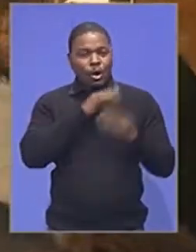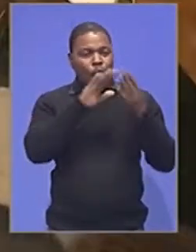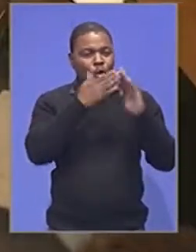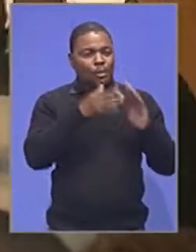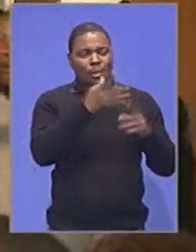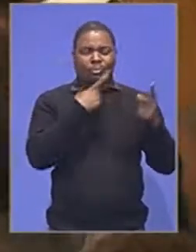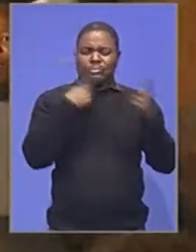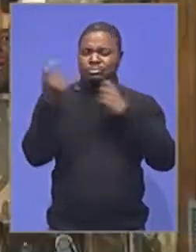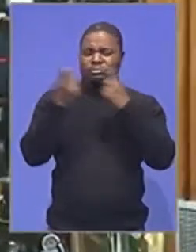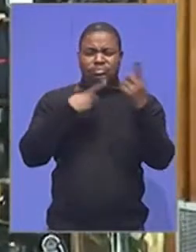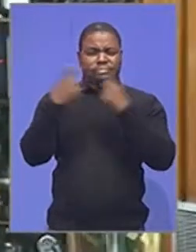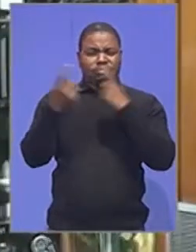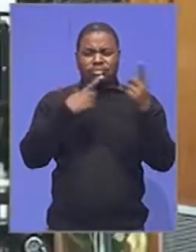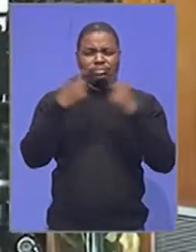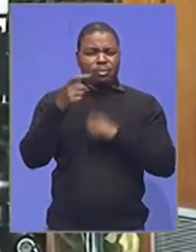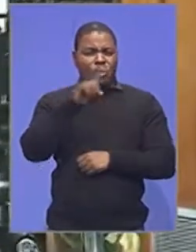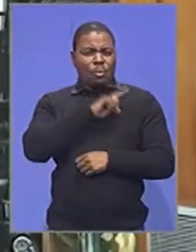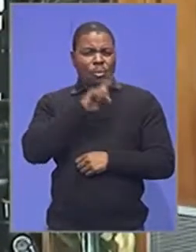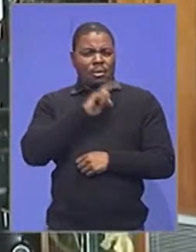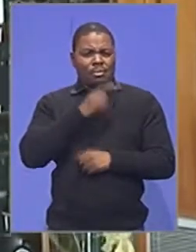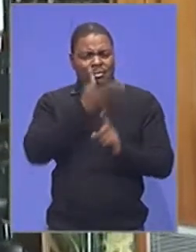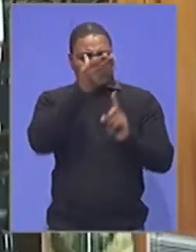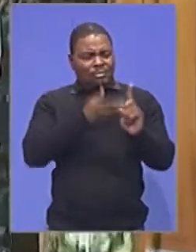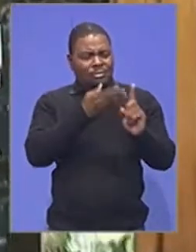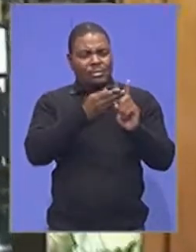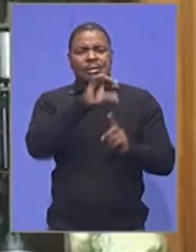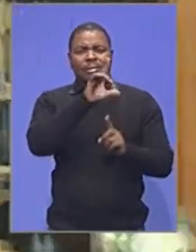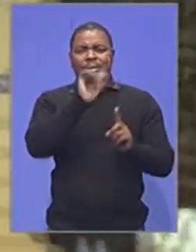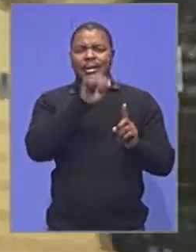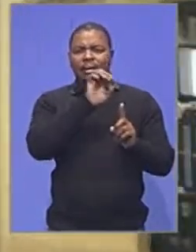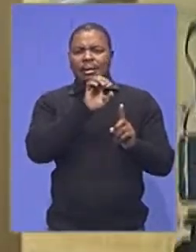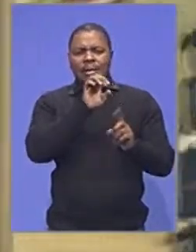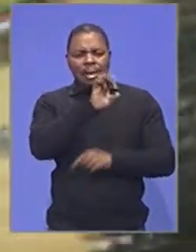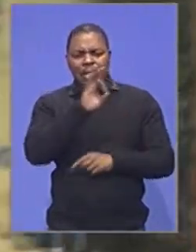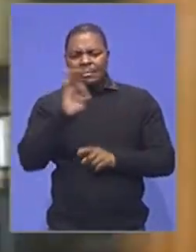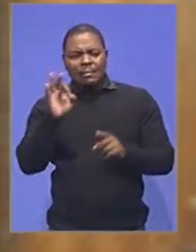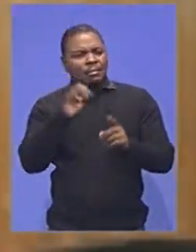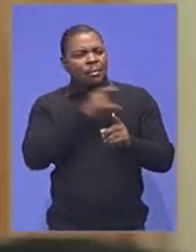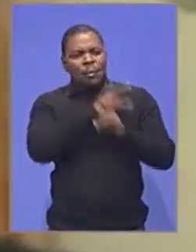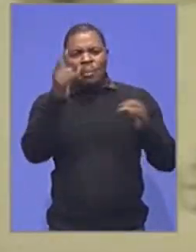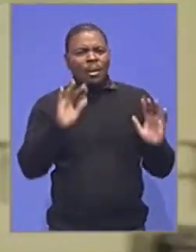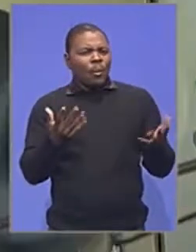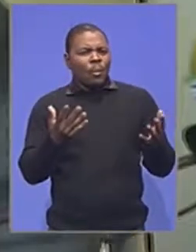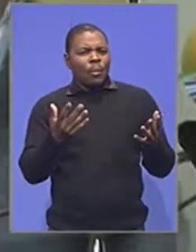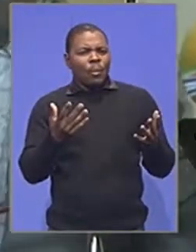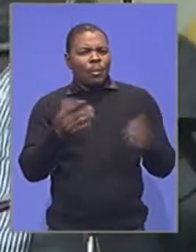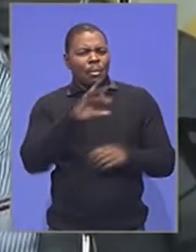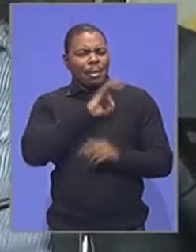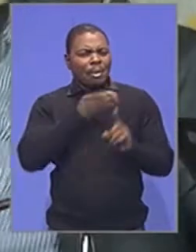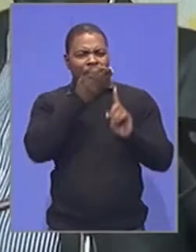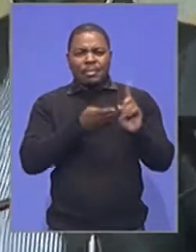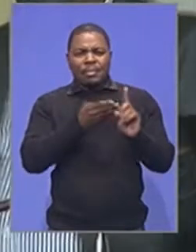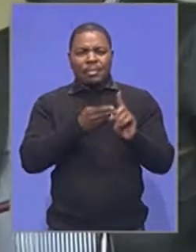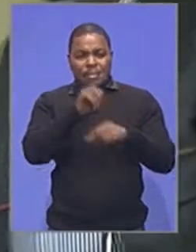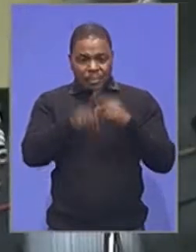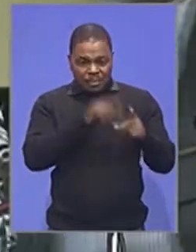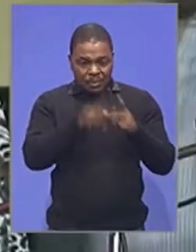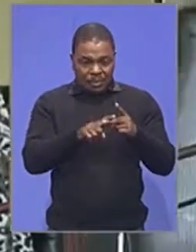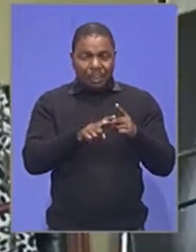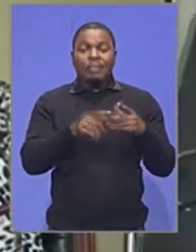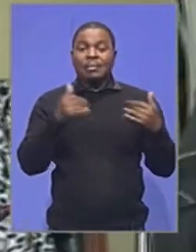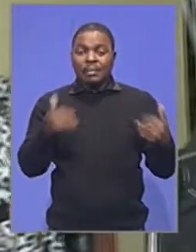ne ba ngongoregela go tlhophiwa ga mo lekgotla wa EFF go nna meyara wa masepala. Tiragalo eno